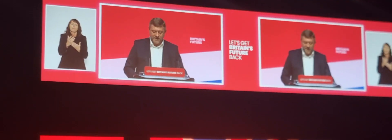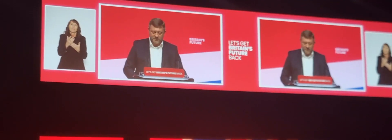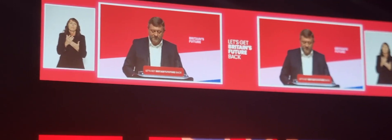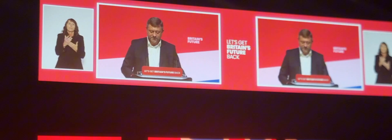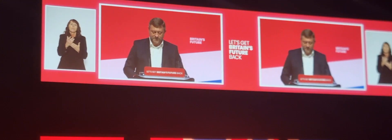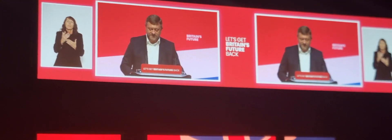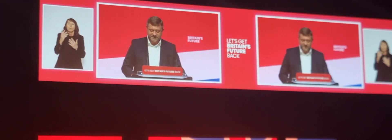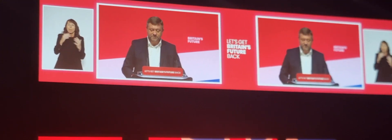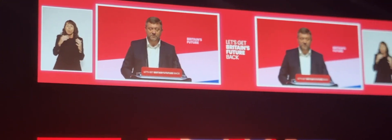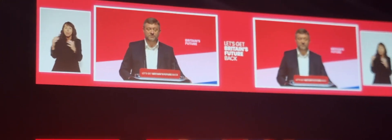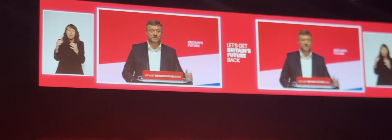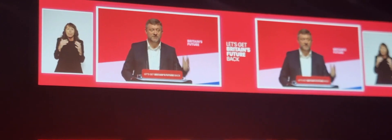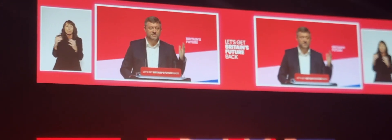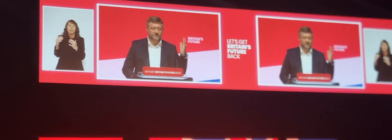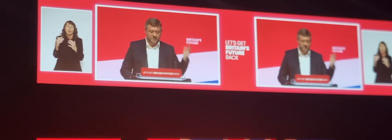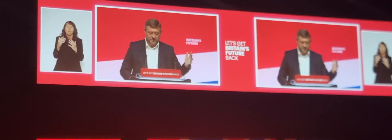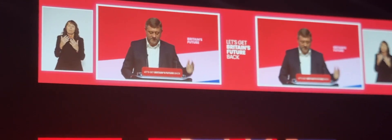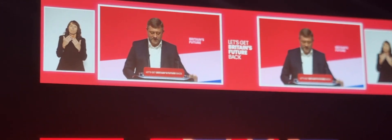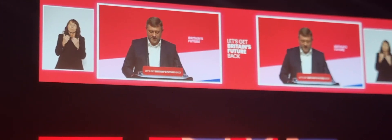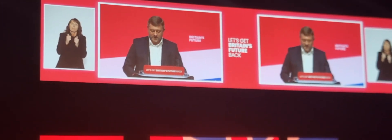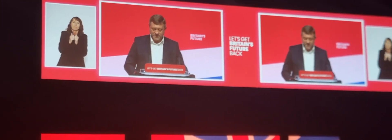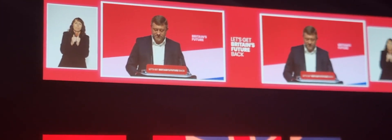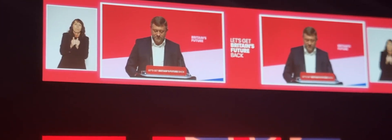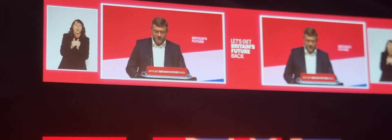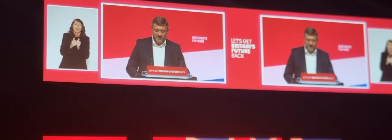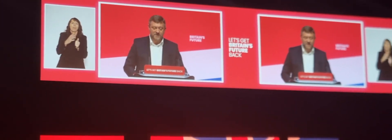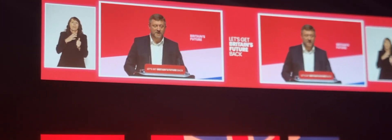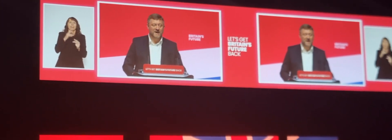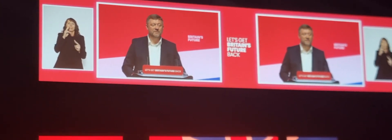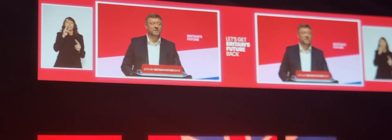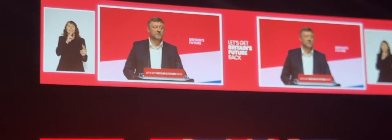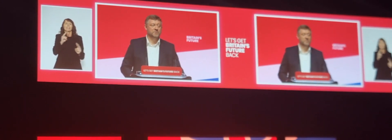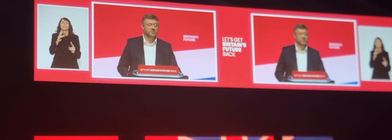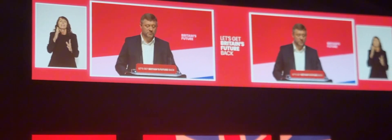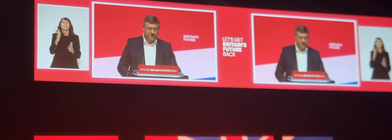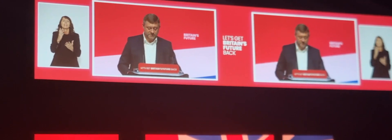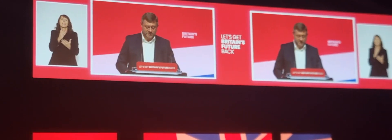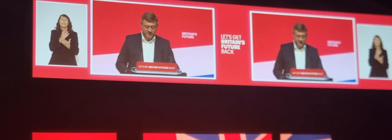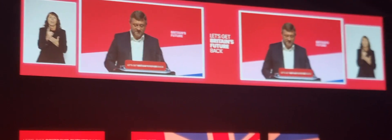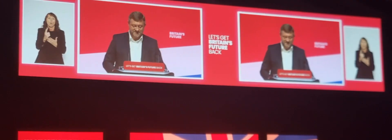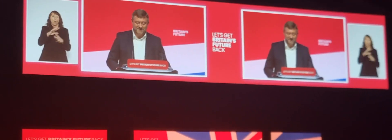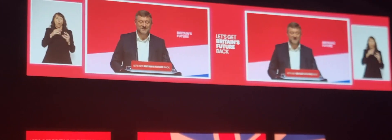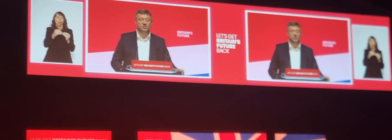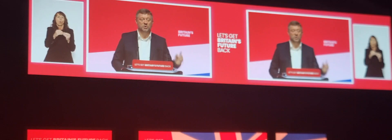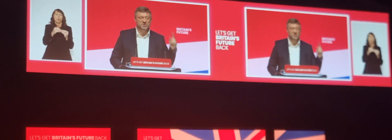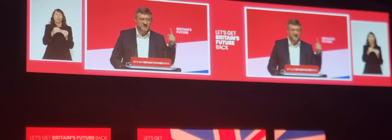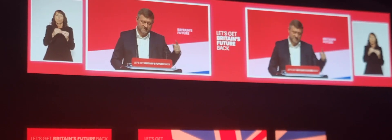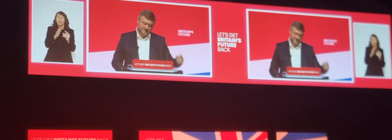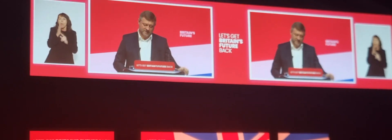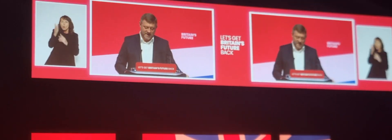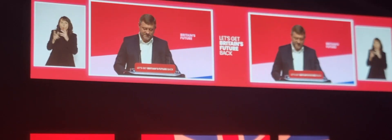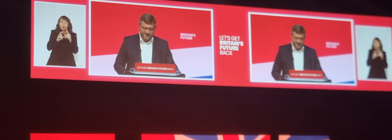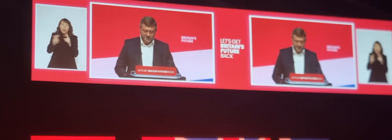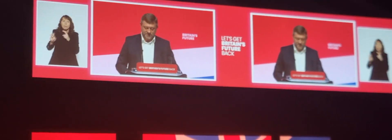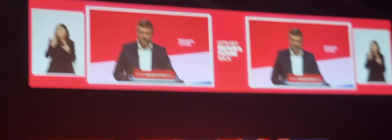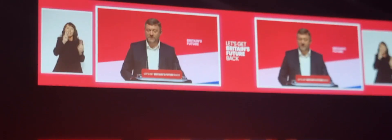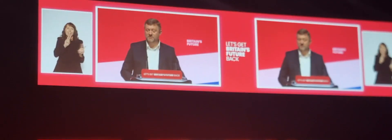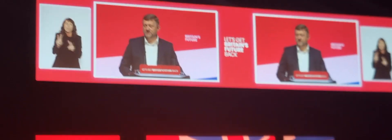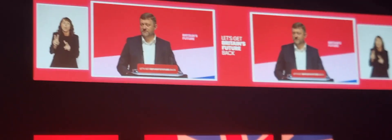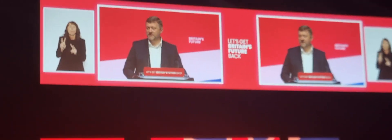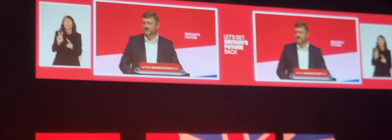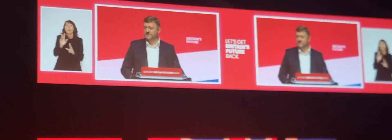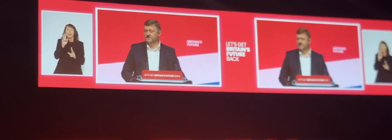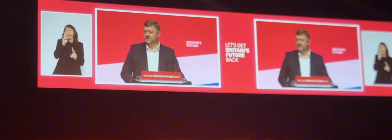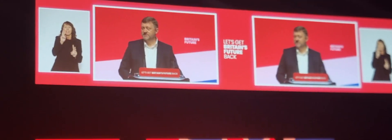In time of this unprovoked aggression from Russia to Ukraine, every Nippon unit saving dozens of lives of